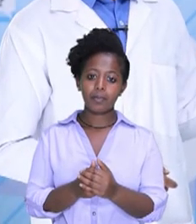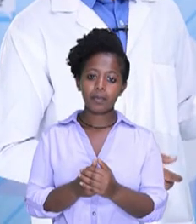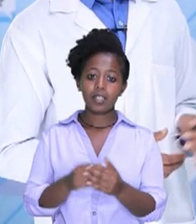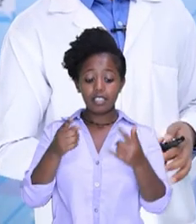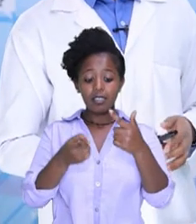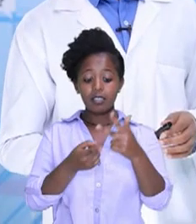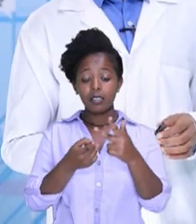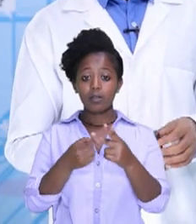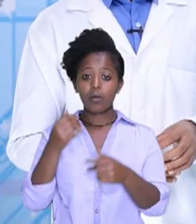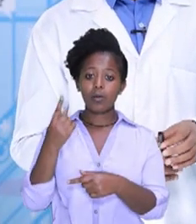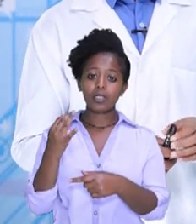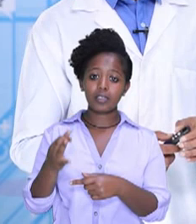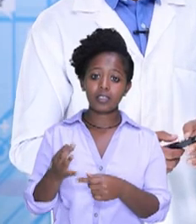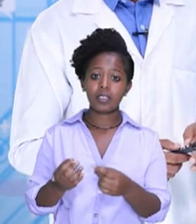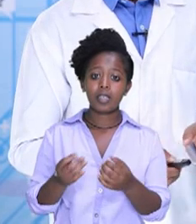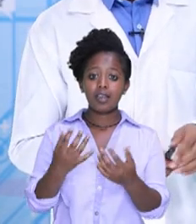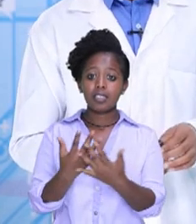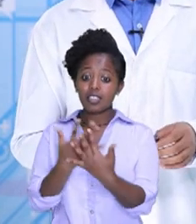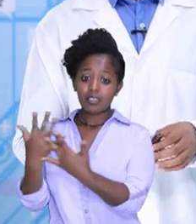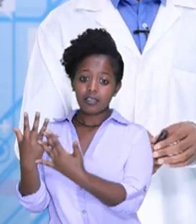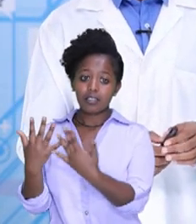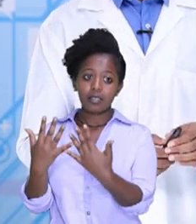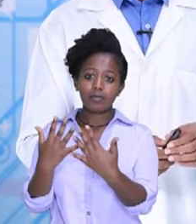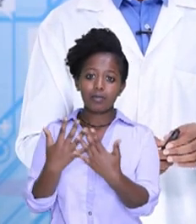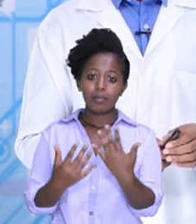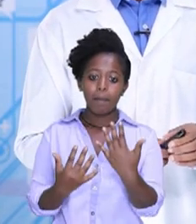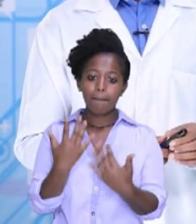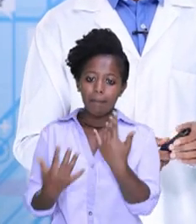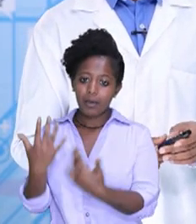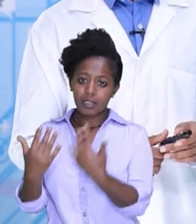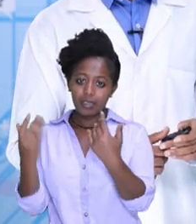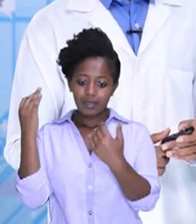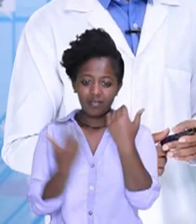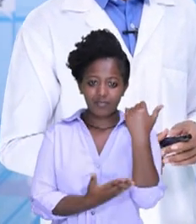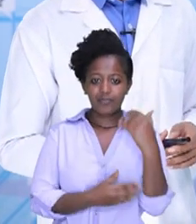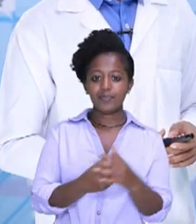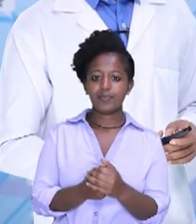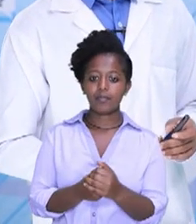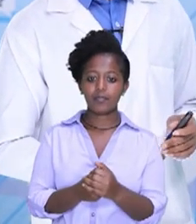The third one is slash and burn practice.